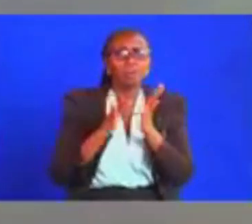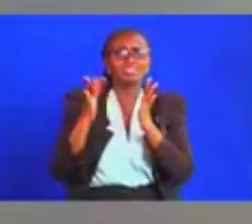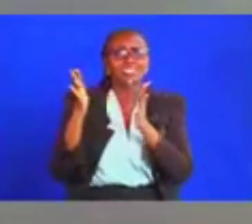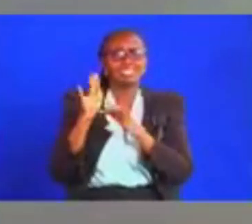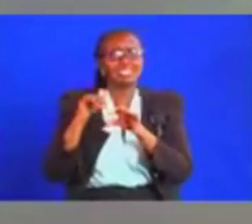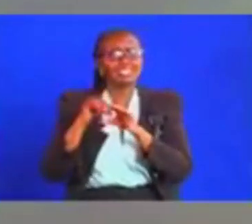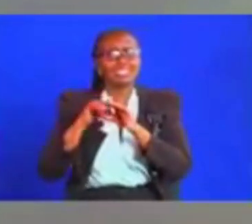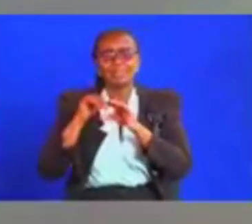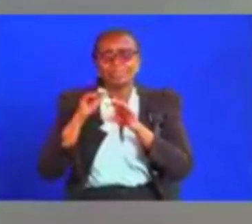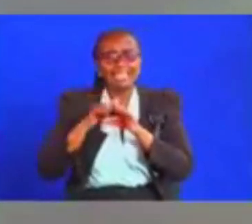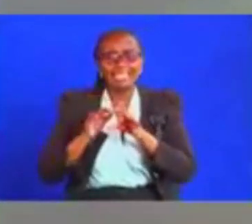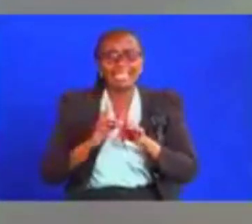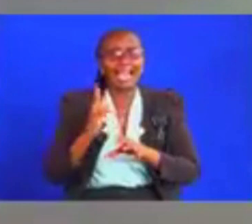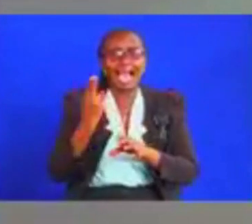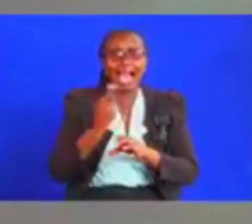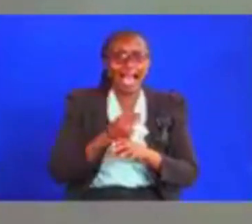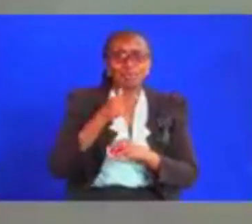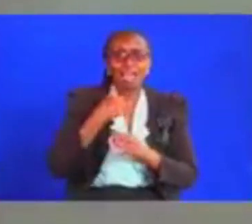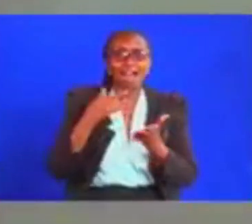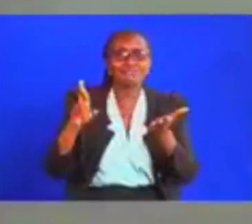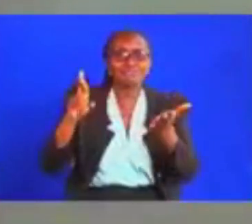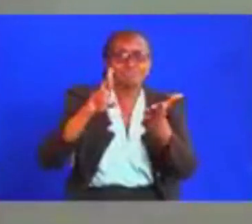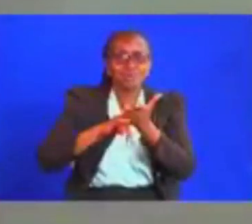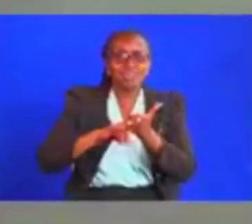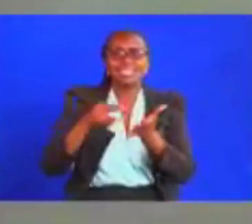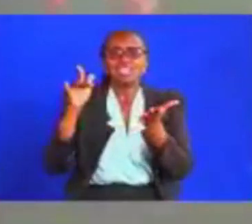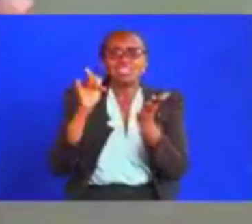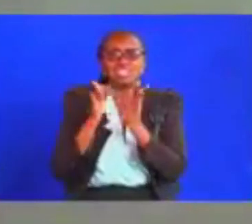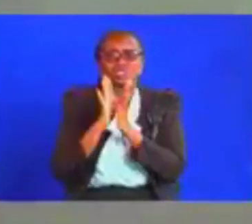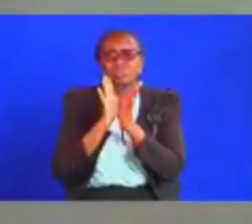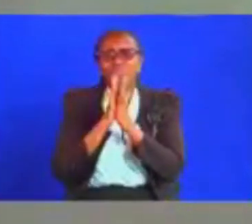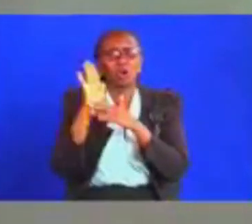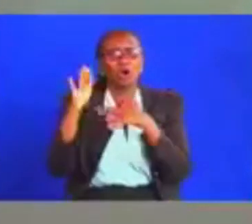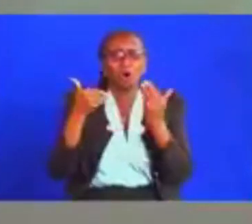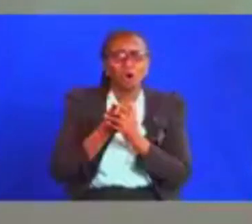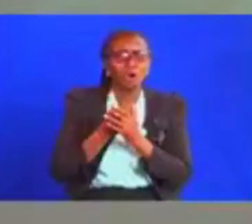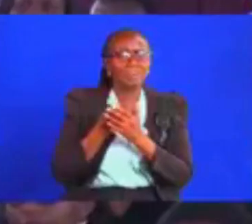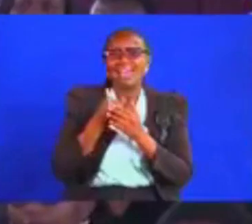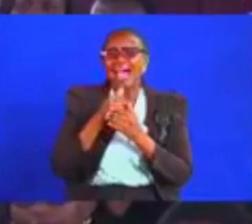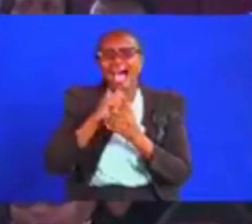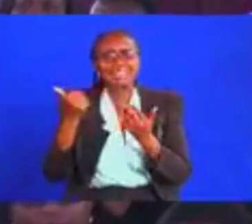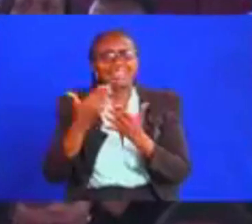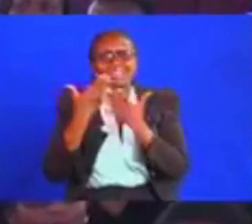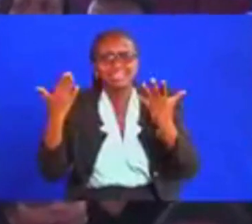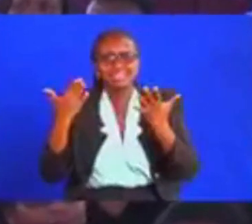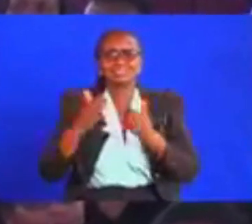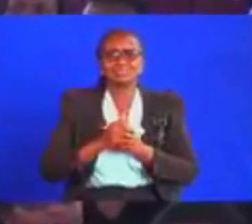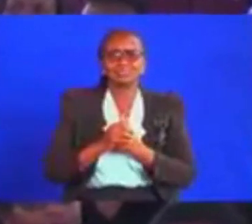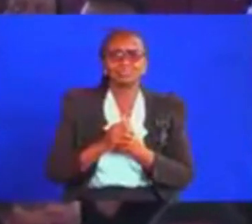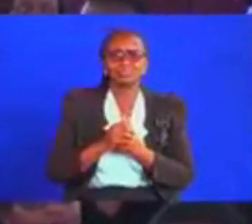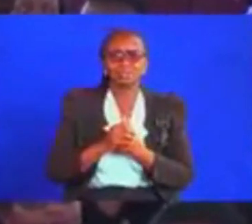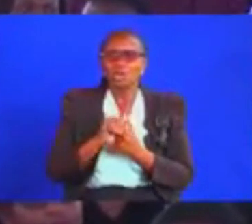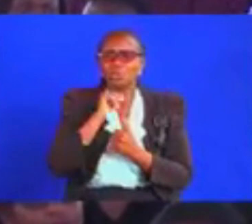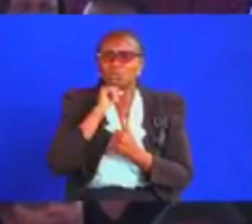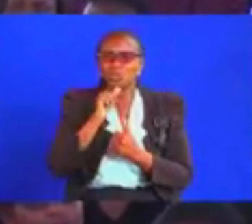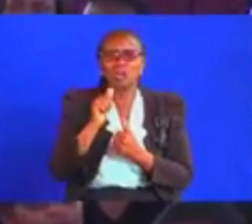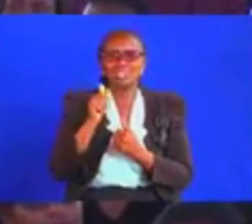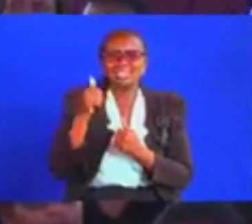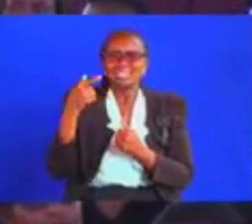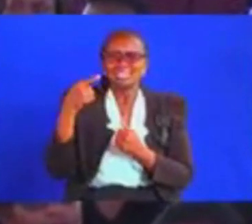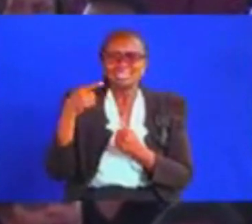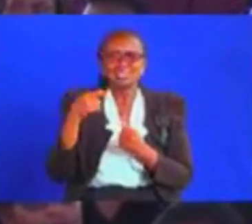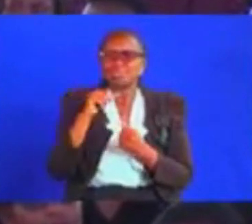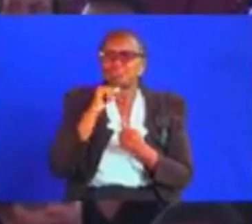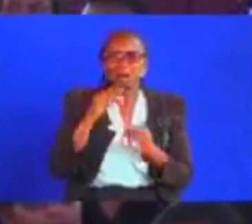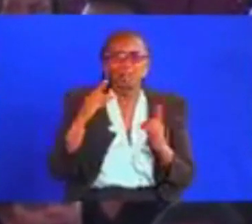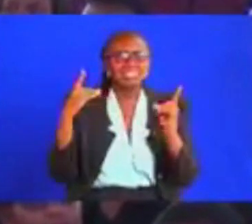of the scene and replaced him with all shades of charismatism. Not T.L. Osborne, not Billy Graham, not